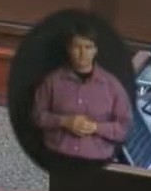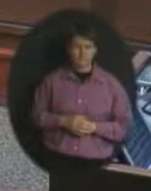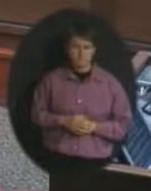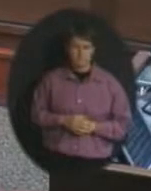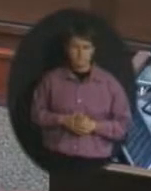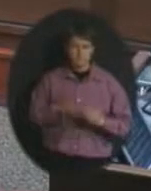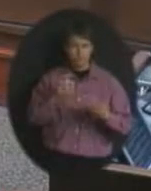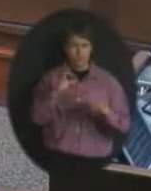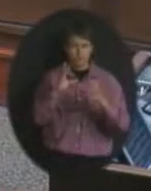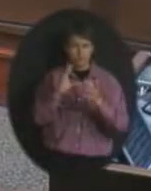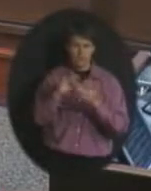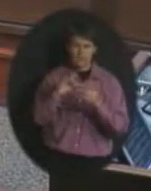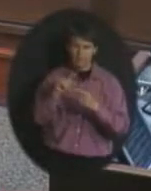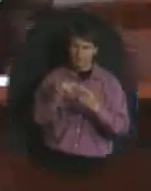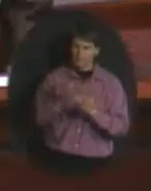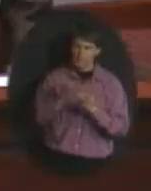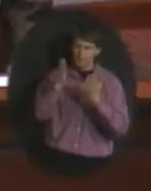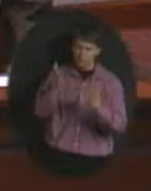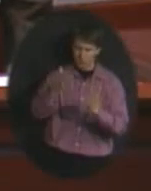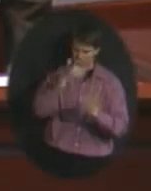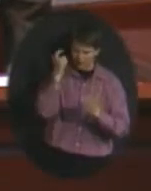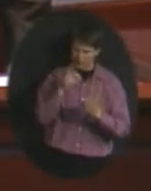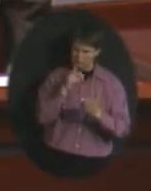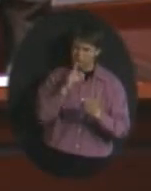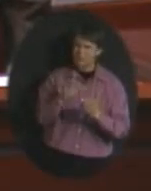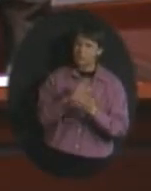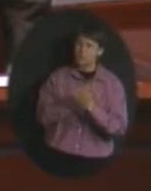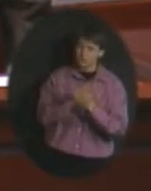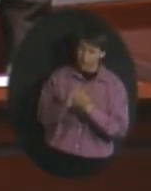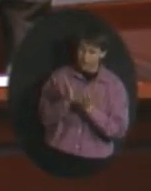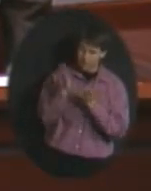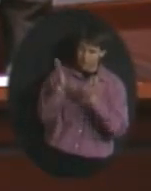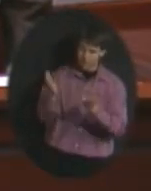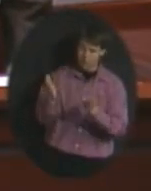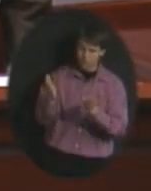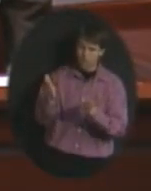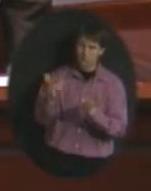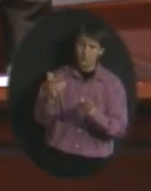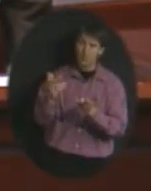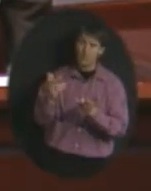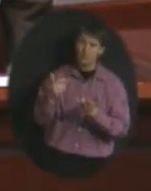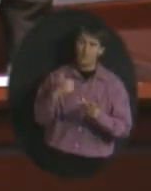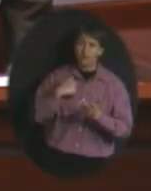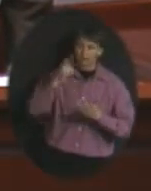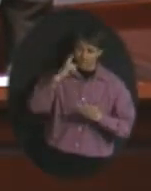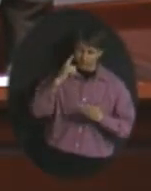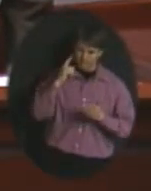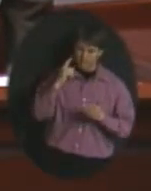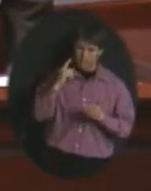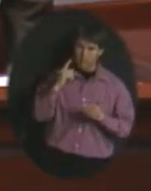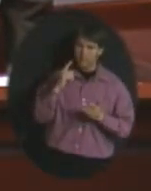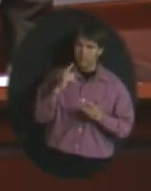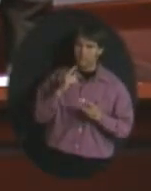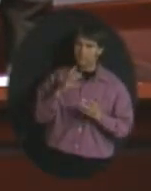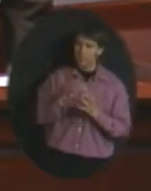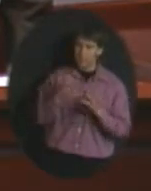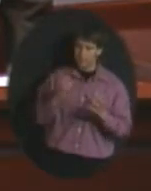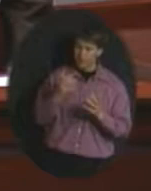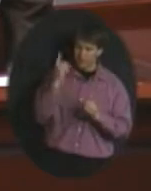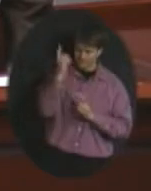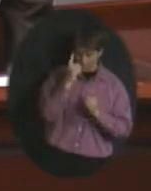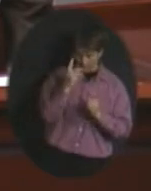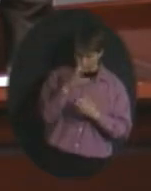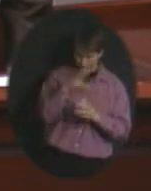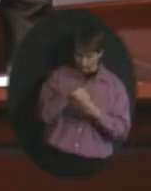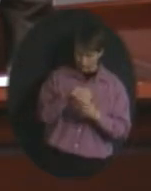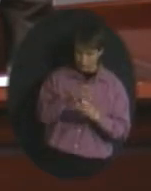I want to make a comment about this proposal, because it was really a nice proposal that was brought to us, and I think it's one that had a lot of thought put into